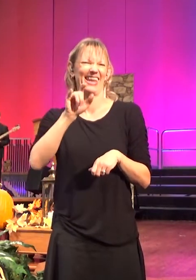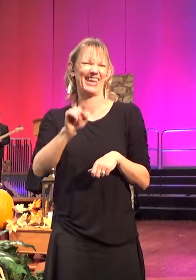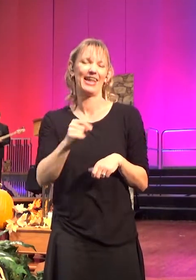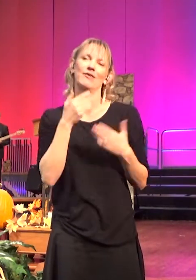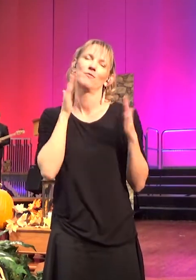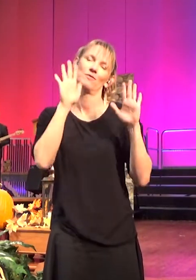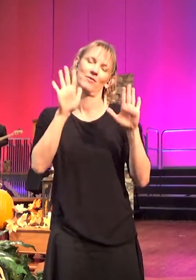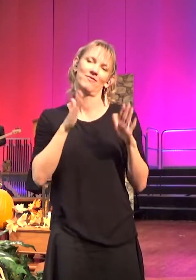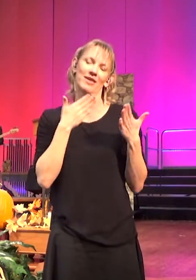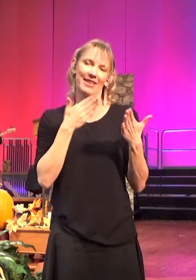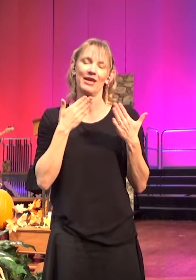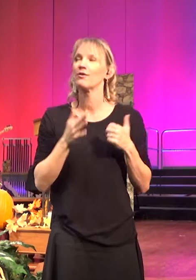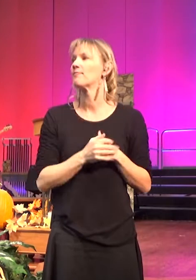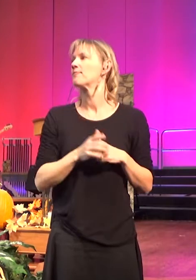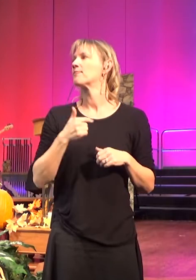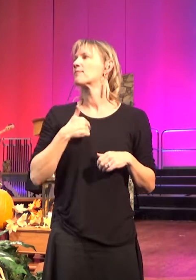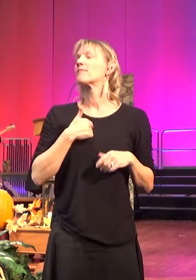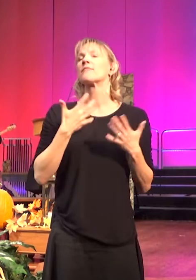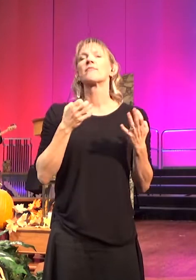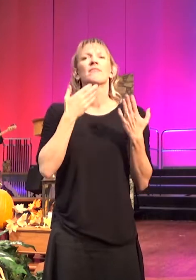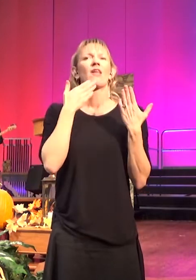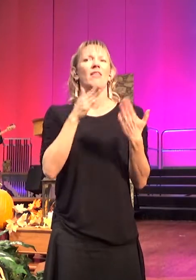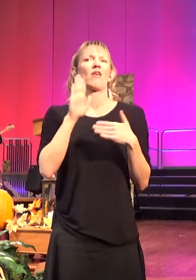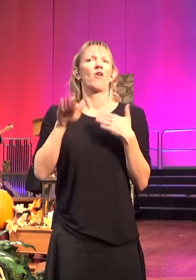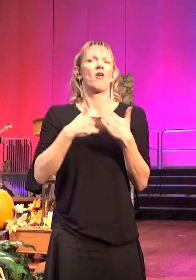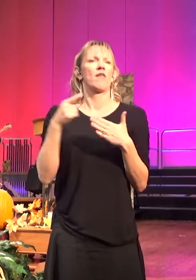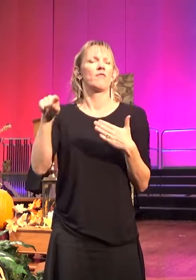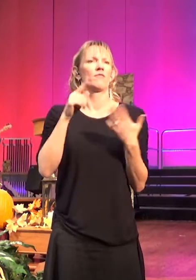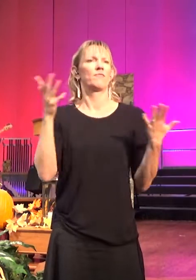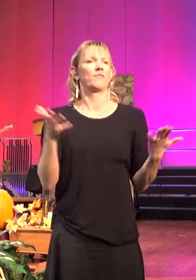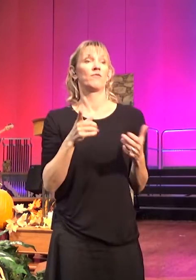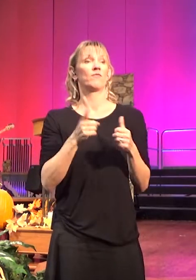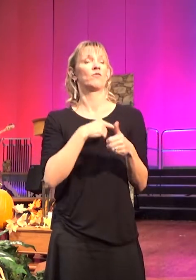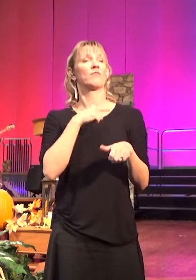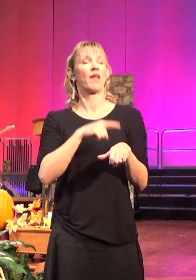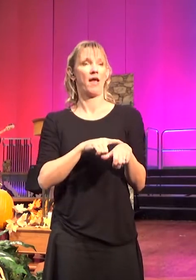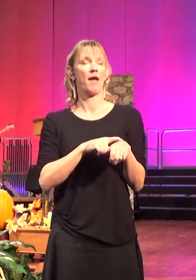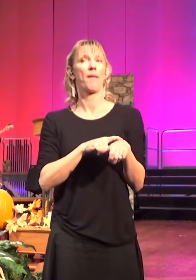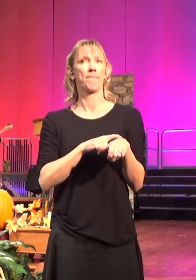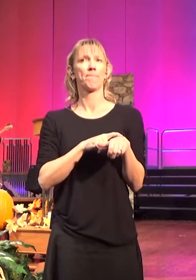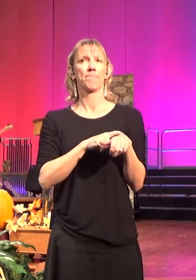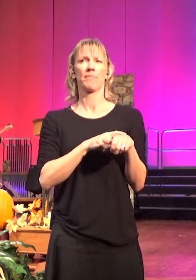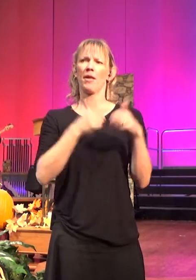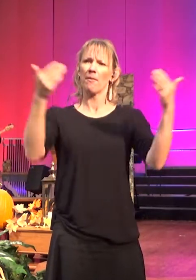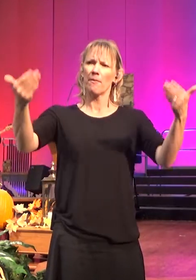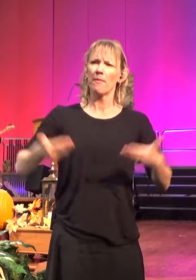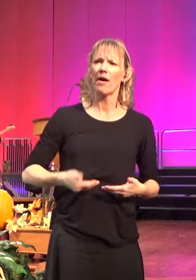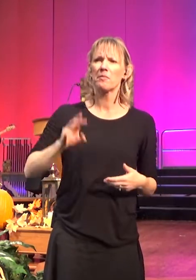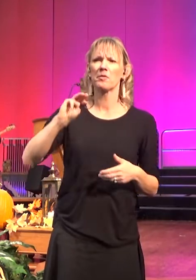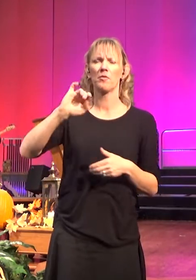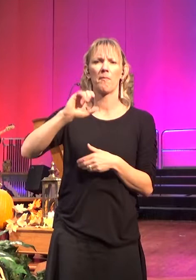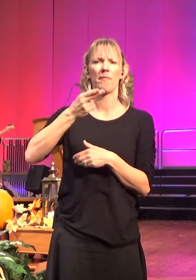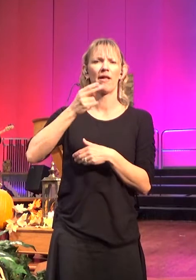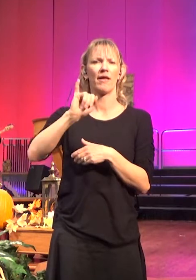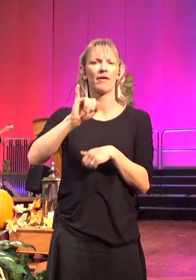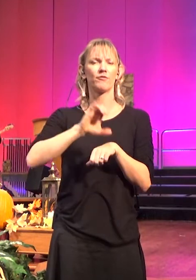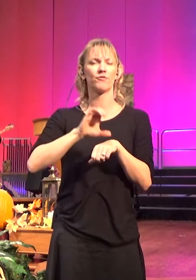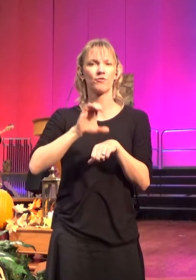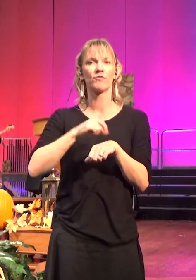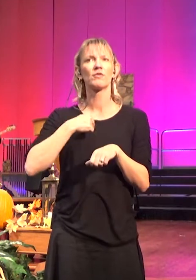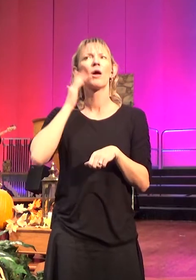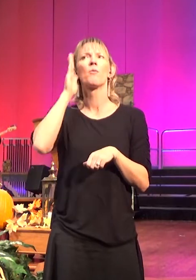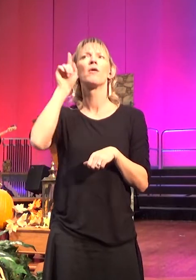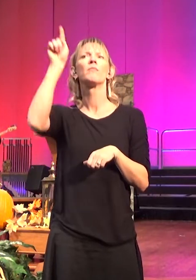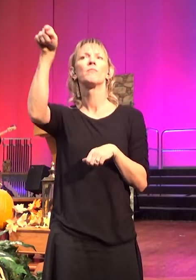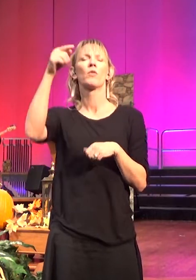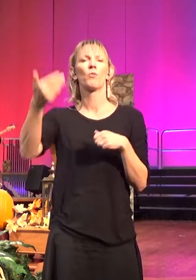twice. I think I needed it. It was wonderful. Thank you. And I want to thank all of you who are here for the first time. Welcome to Mile